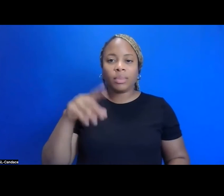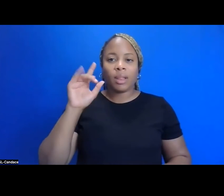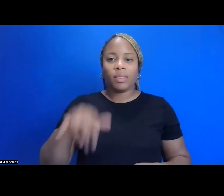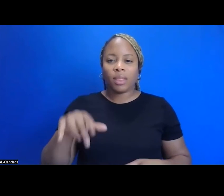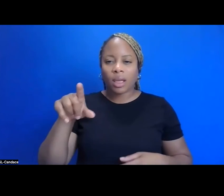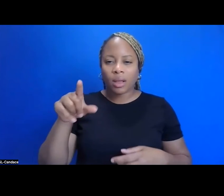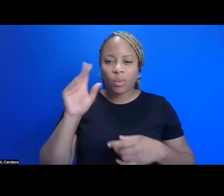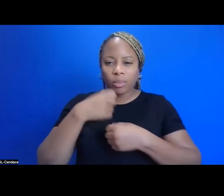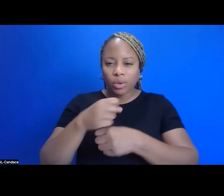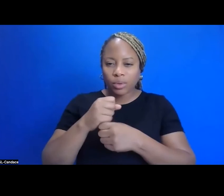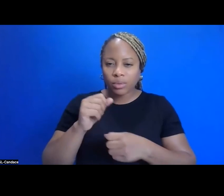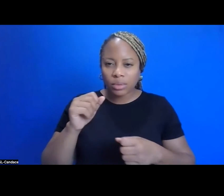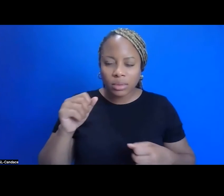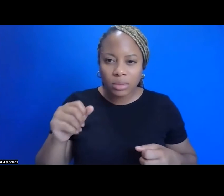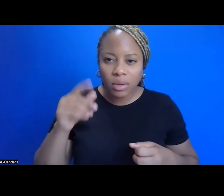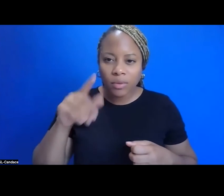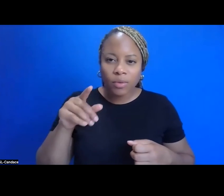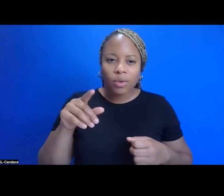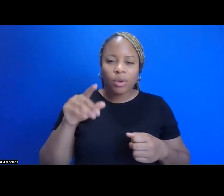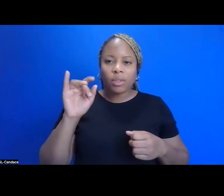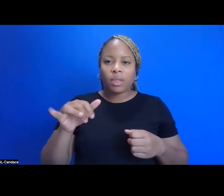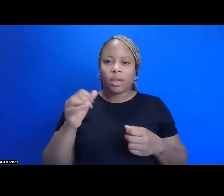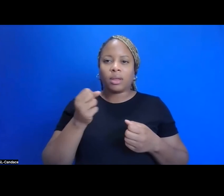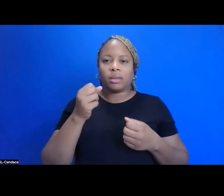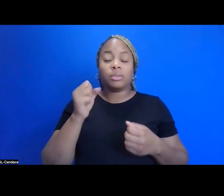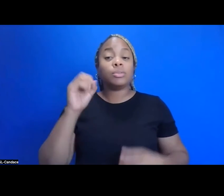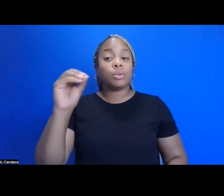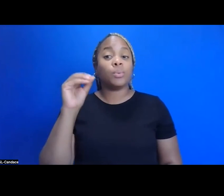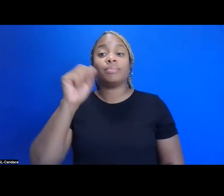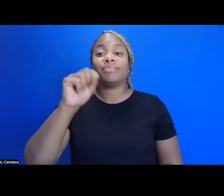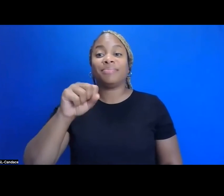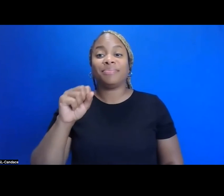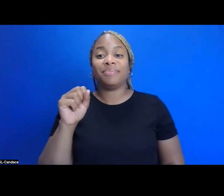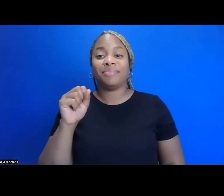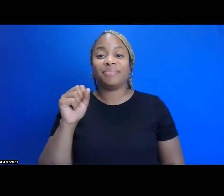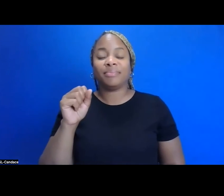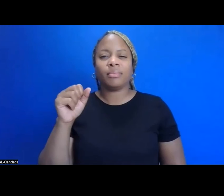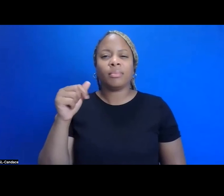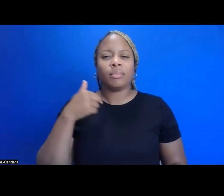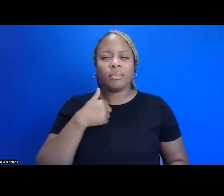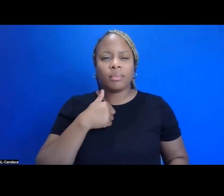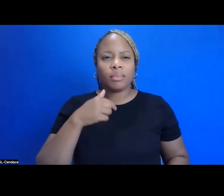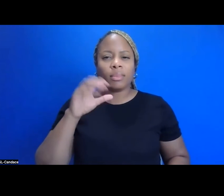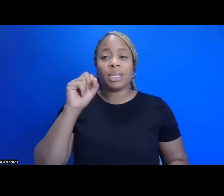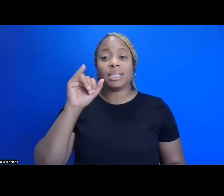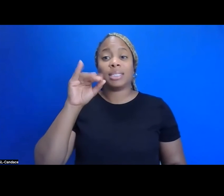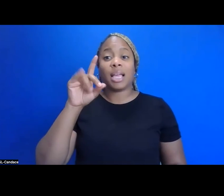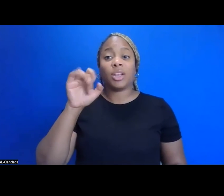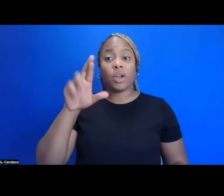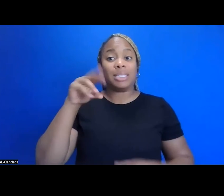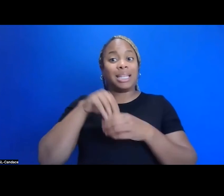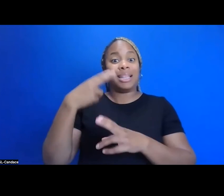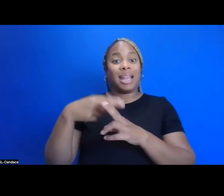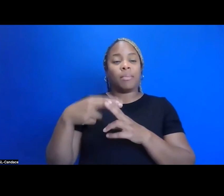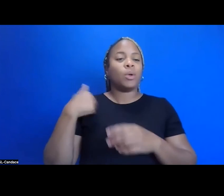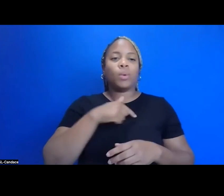that we produce are burned in for exhibition. So, and as I say, Sidecard, even though it's in the name,